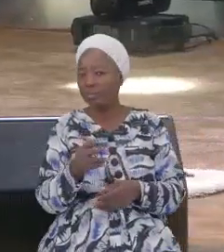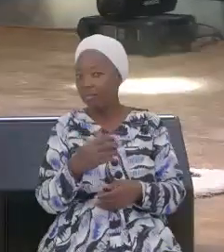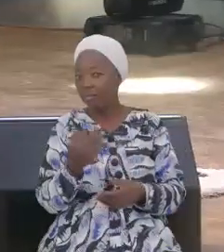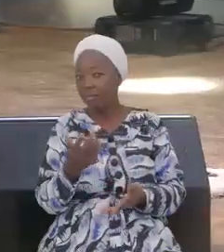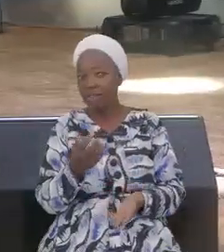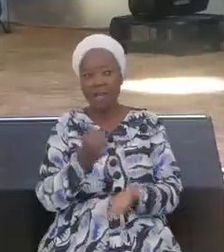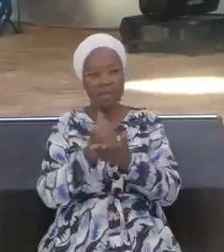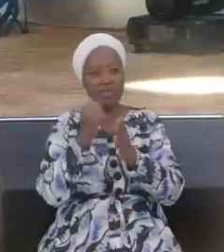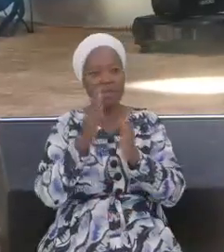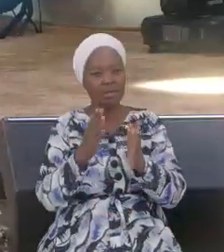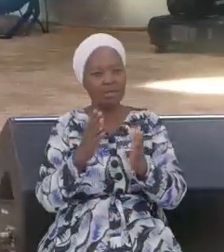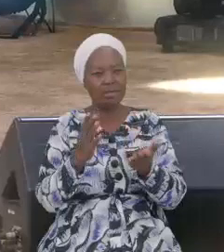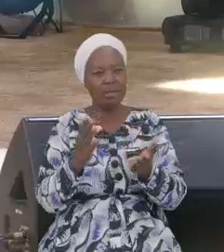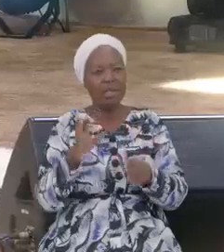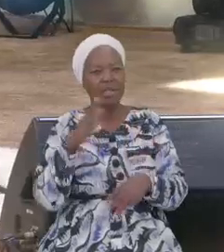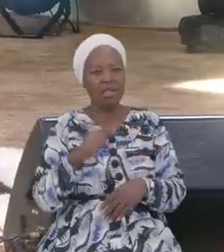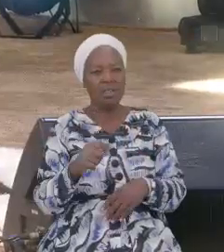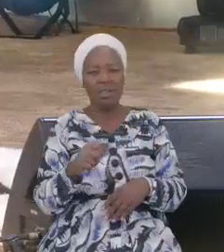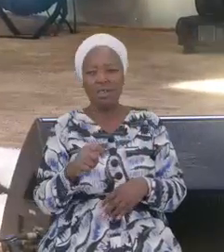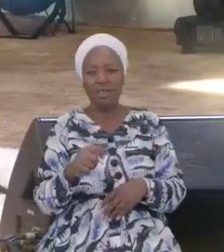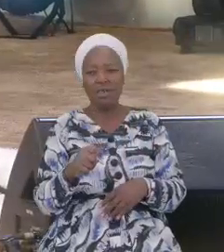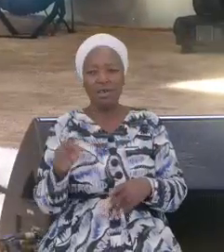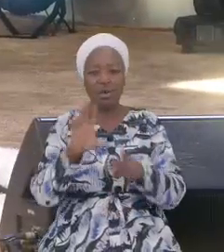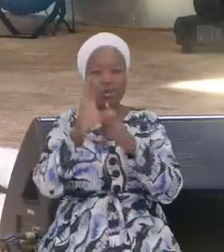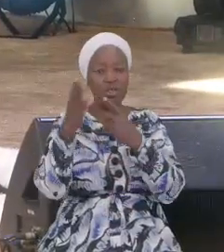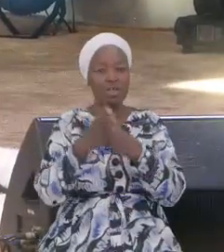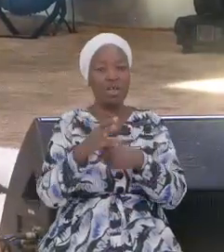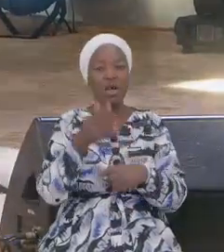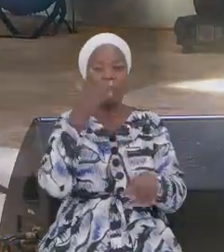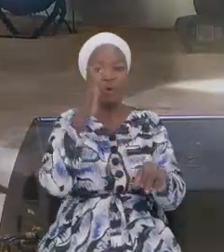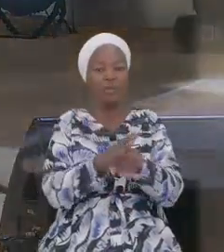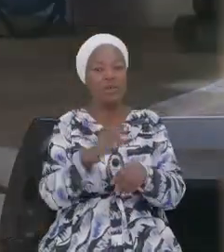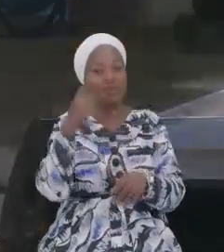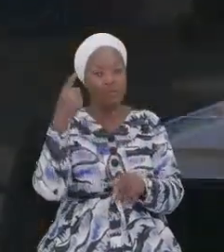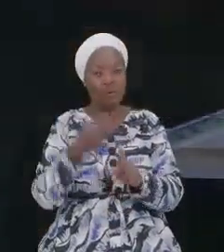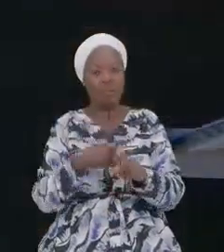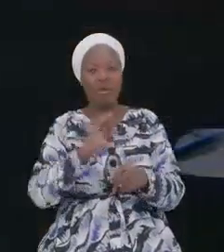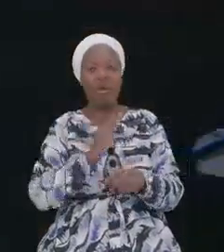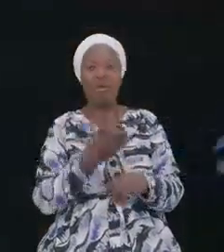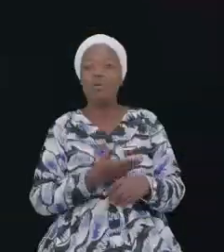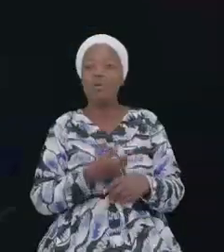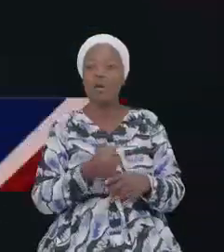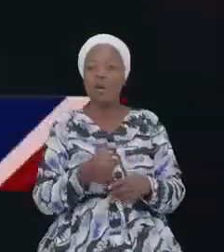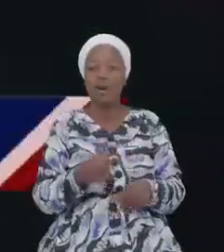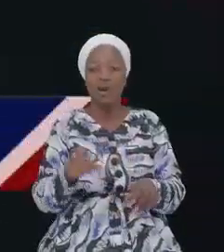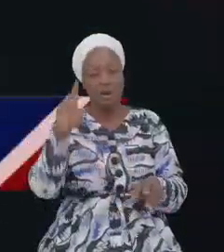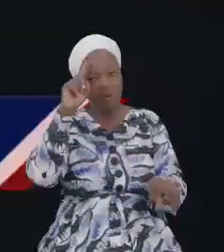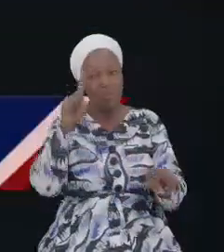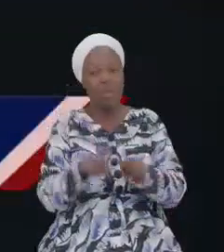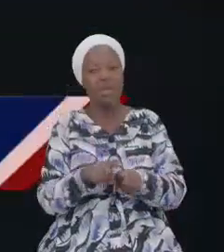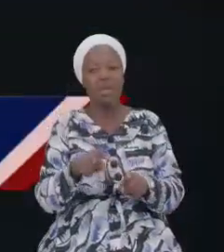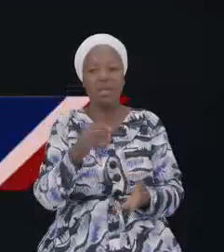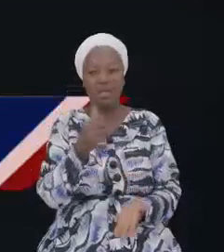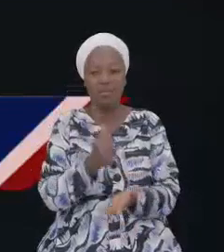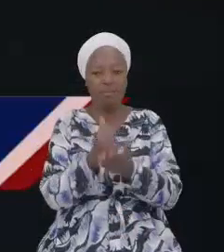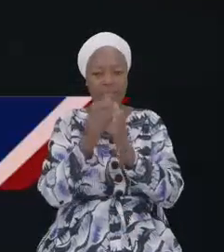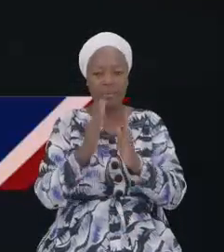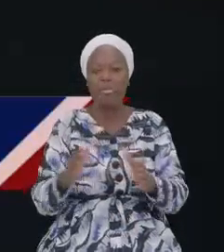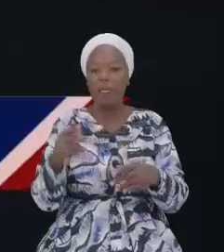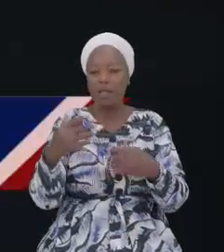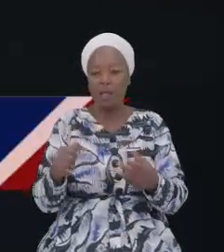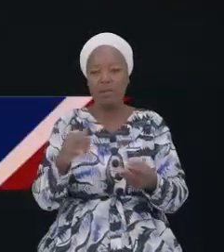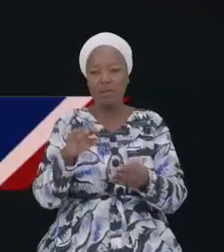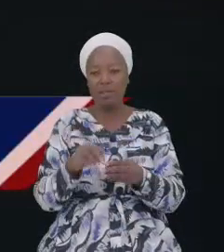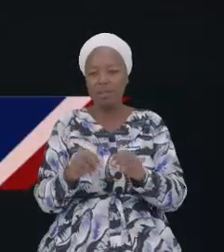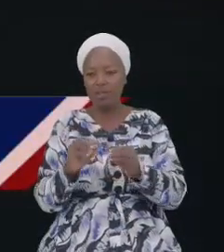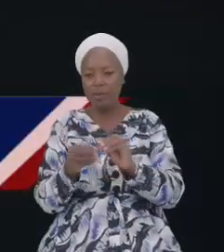from our covenant benefactor. Number two, the conferred privilege of covenant